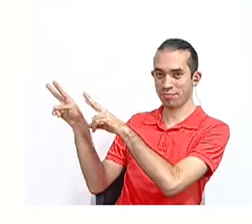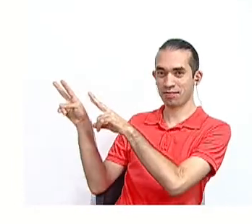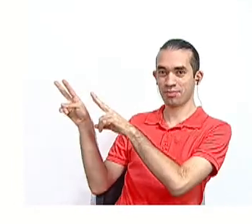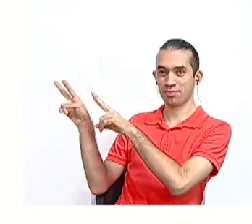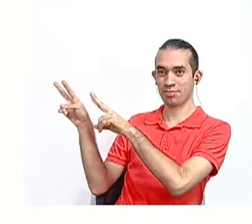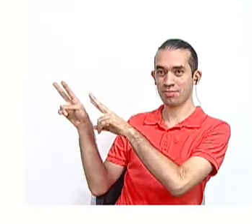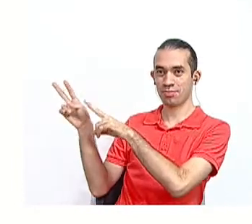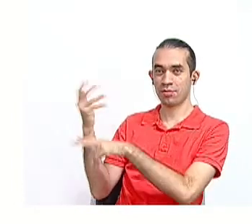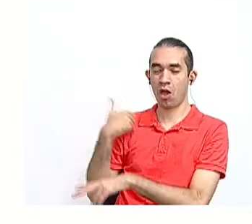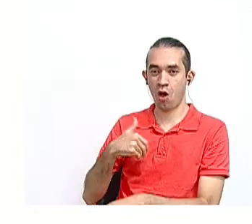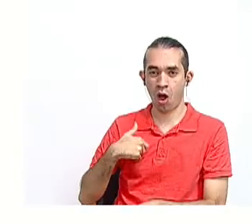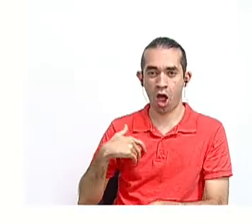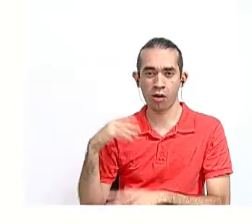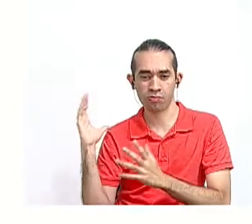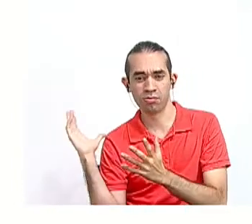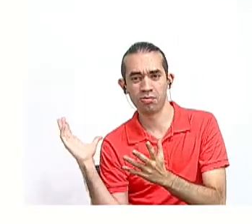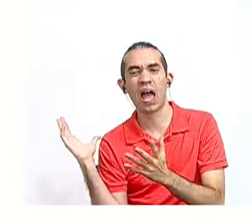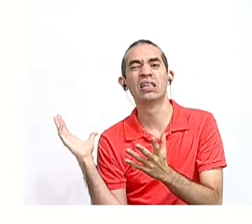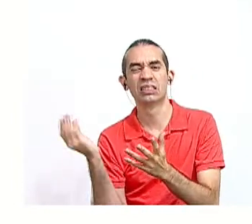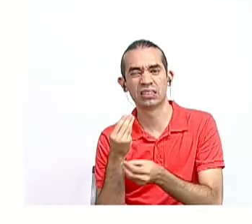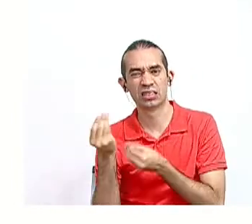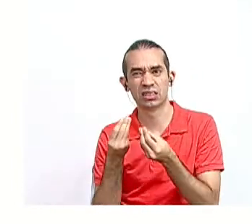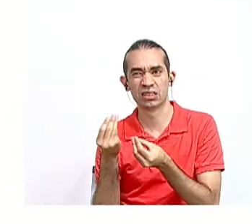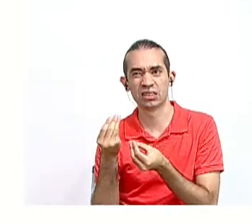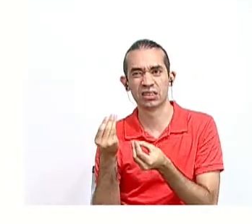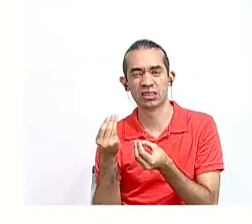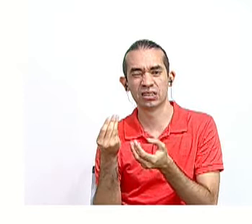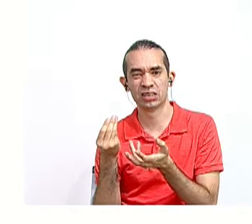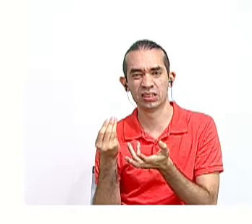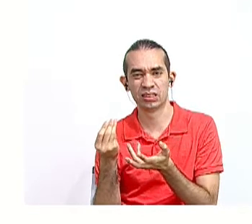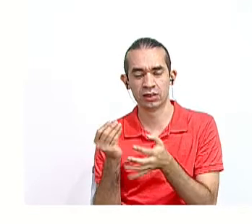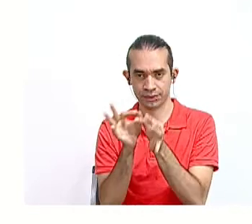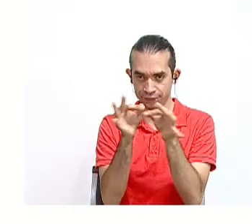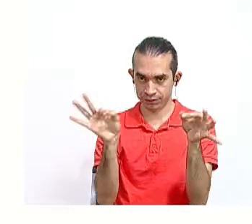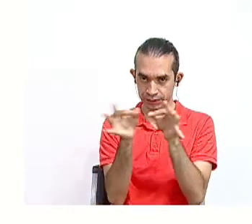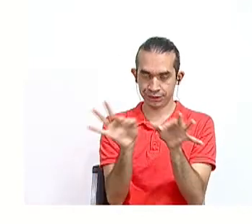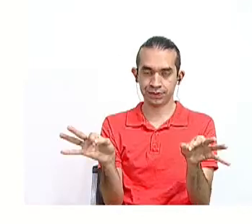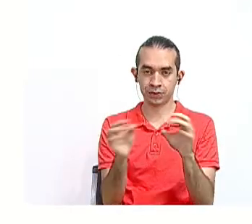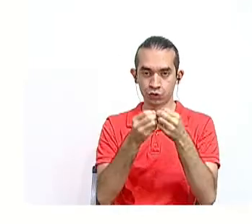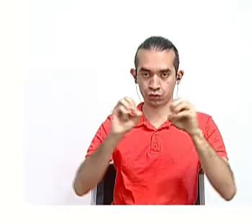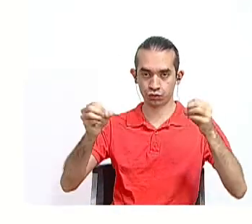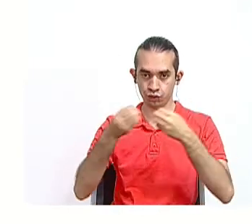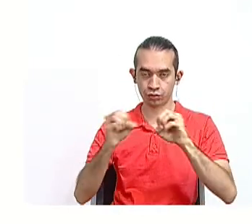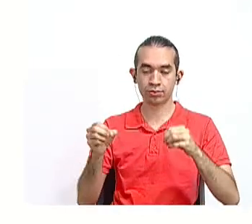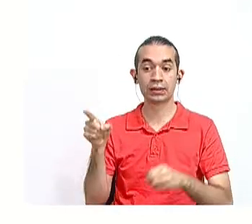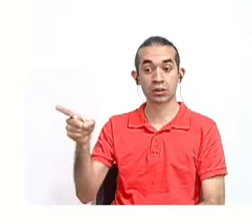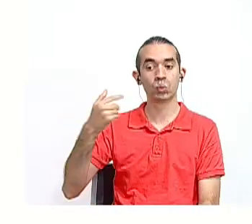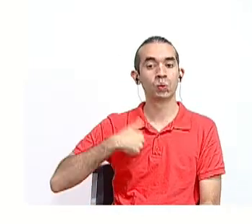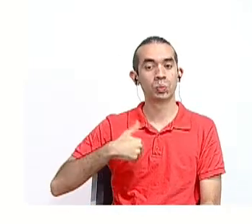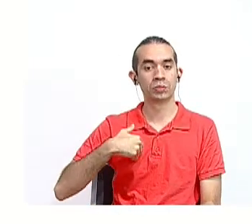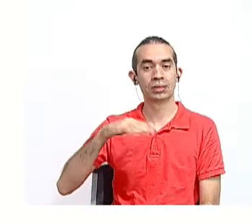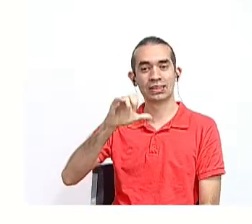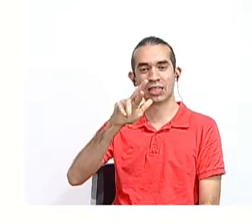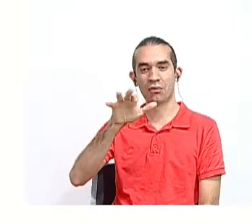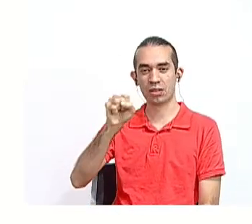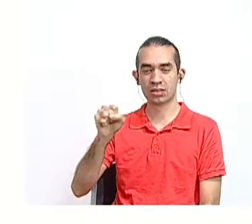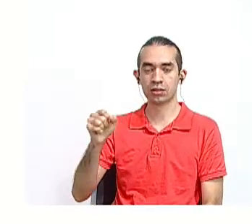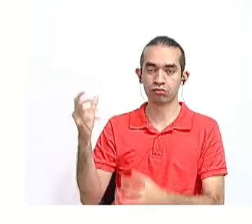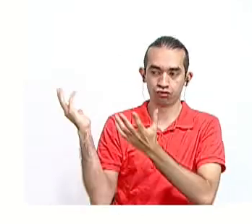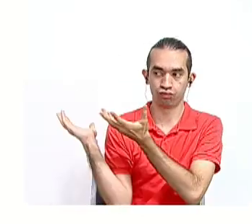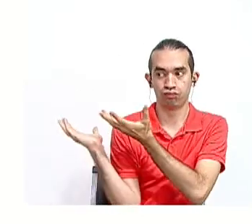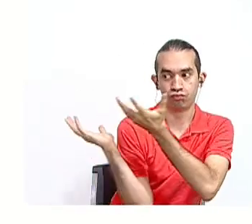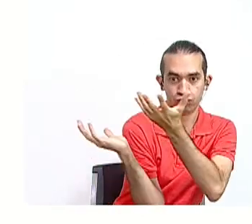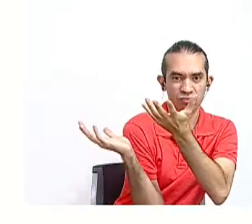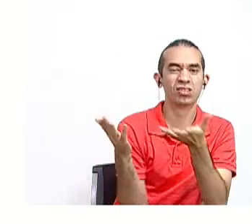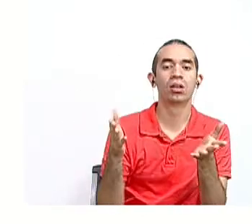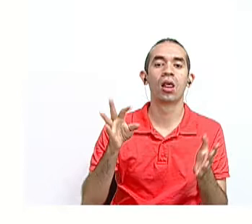the man, he's doing something. Let's look at the sentence that we have there. He carries the boxes. He